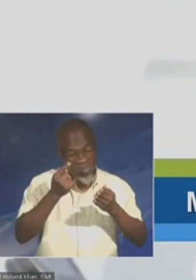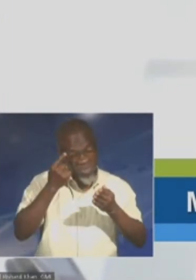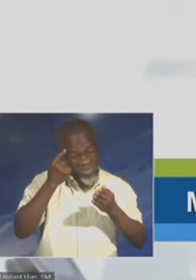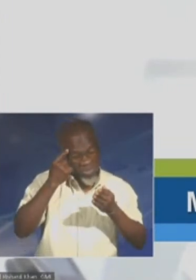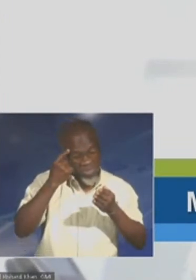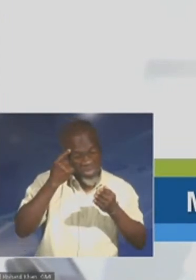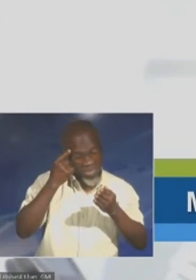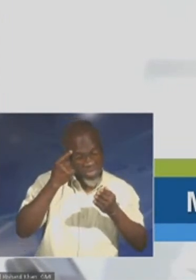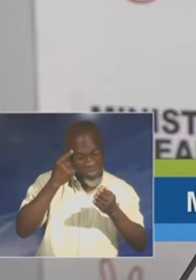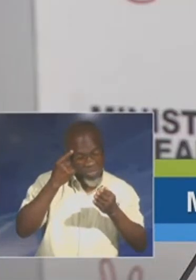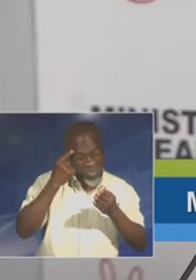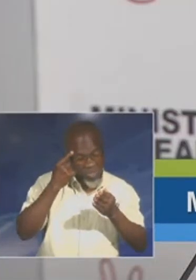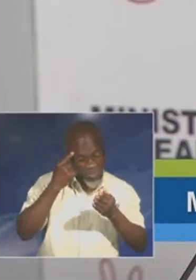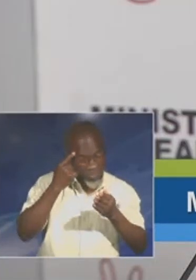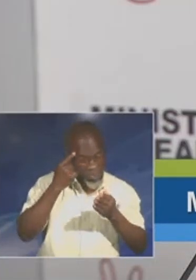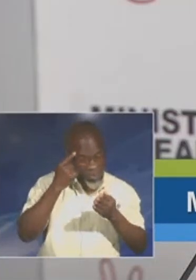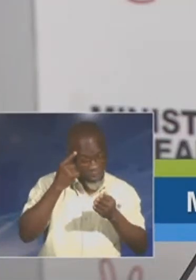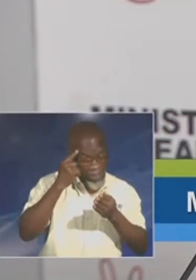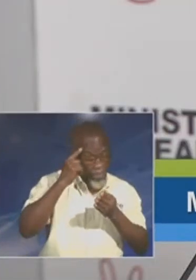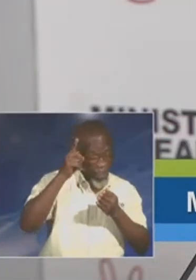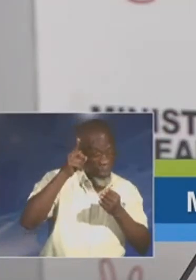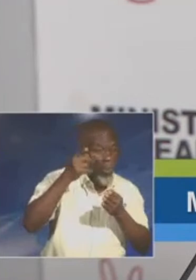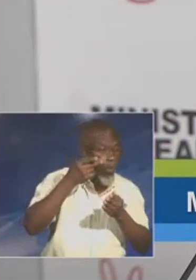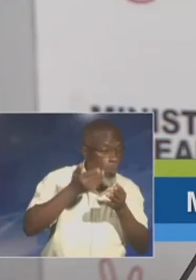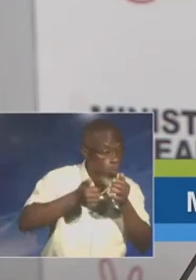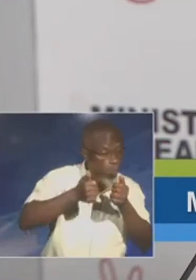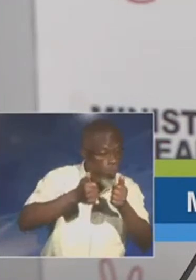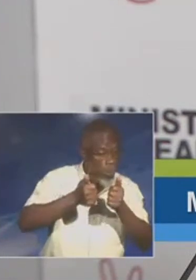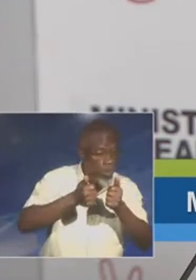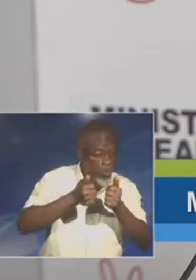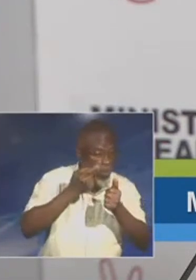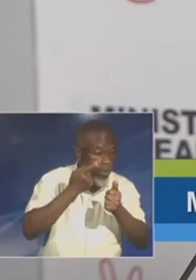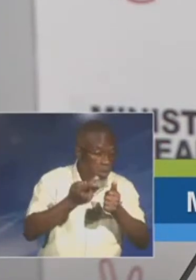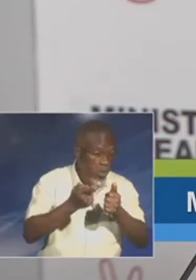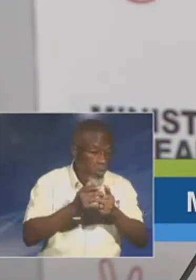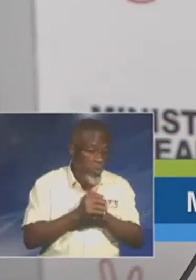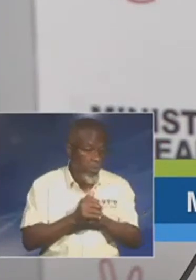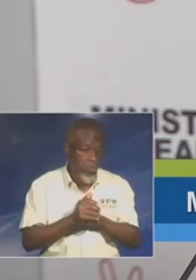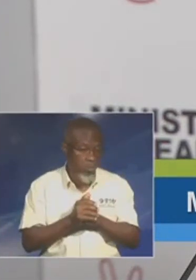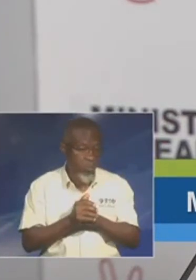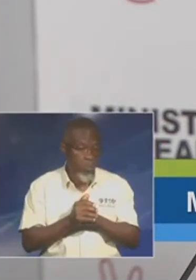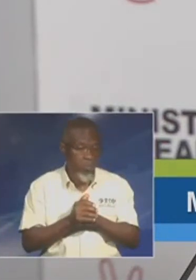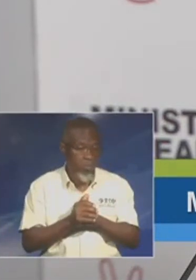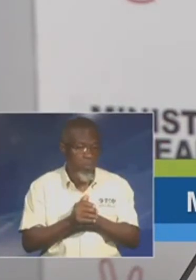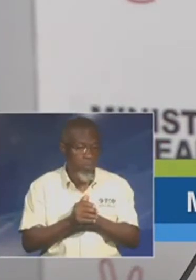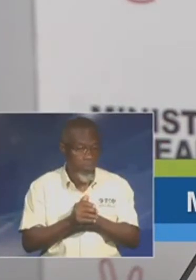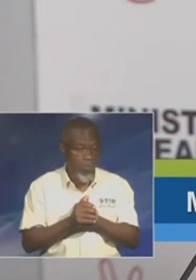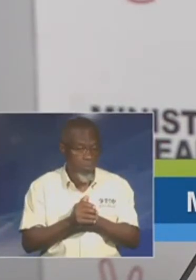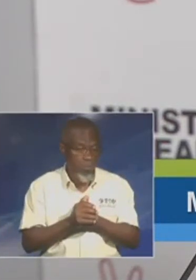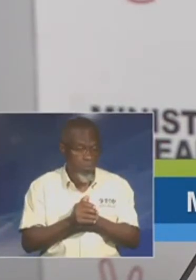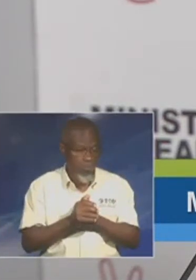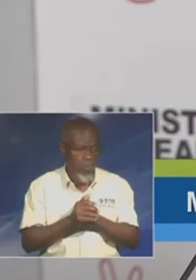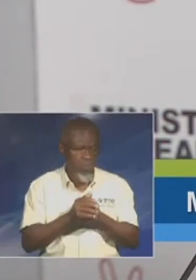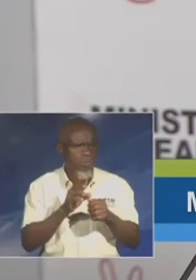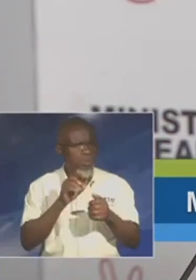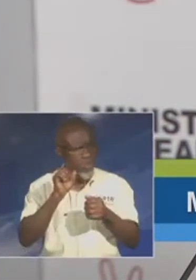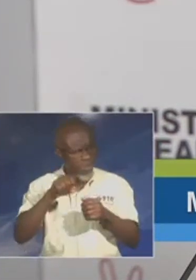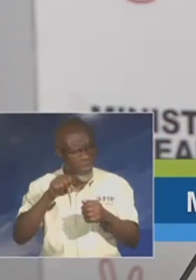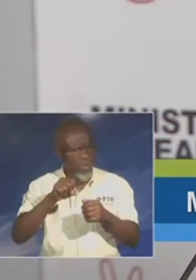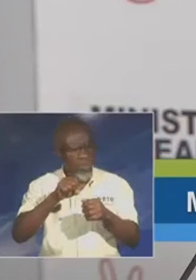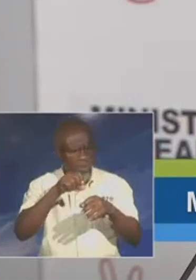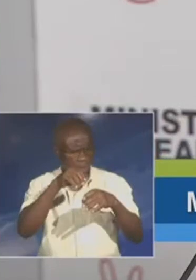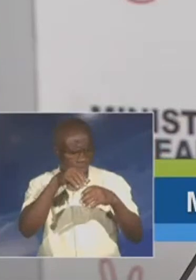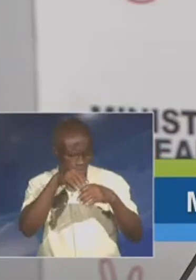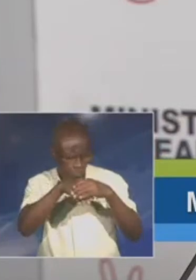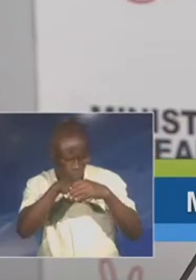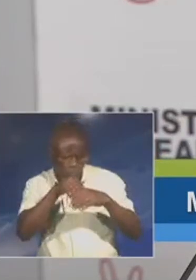Thank you for your question, Richard. So yes, you've highlighted an important point in that the hospitalization rate would vary from one wave to the other